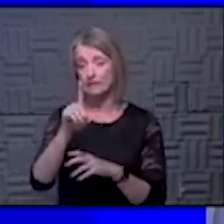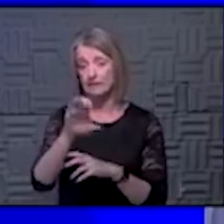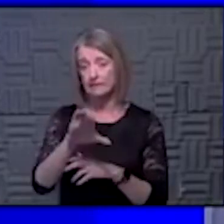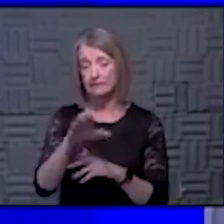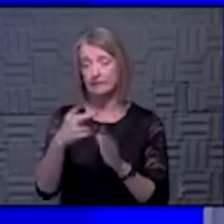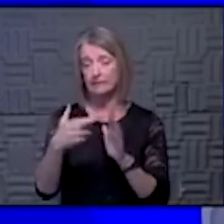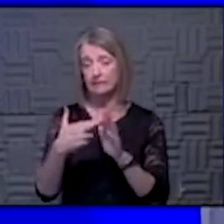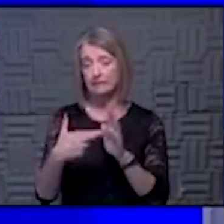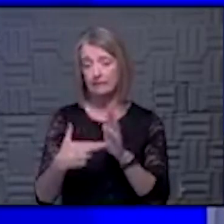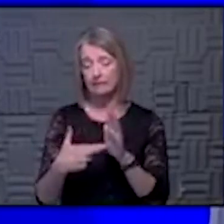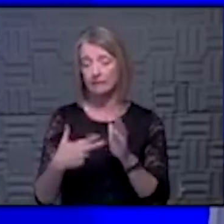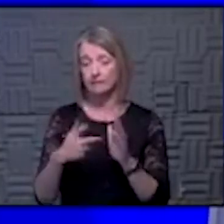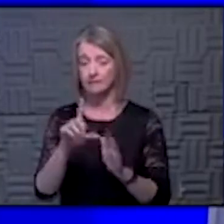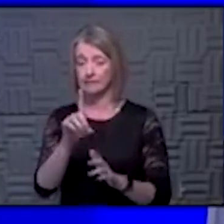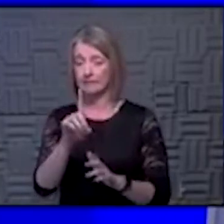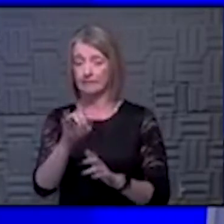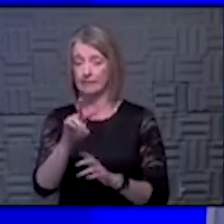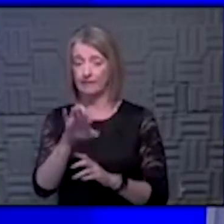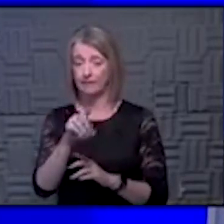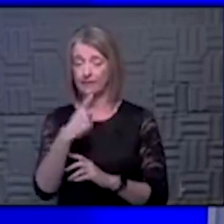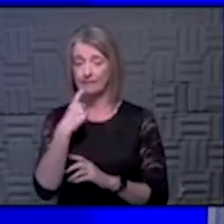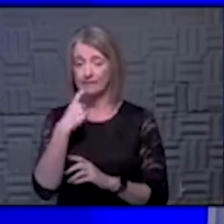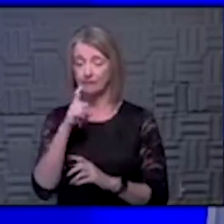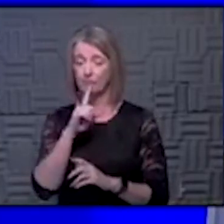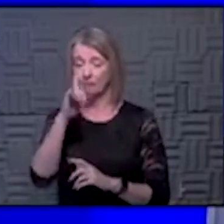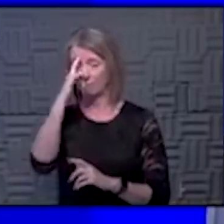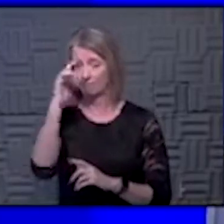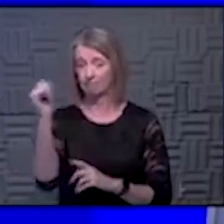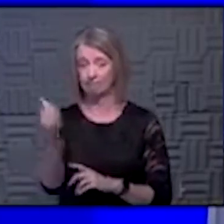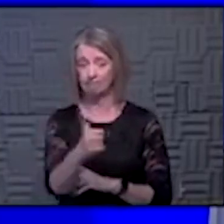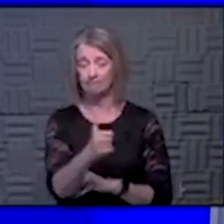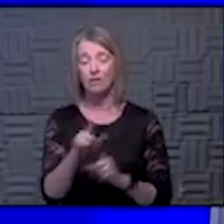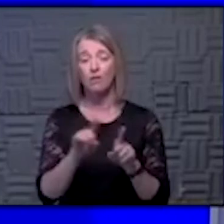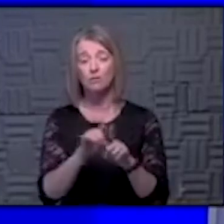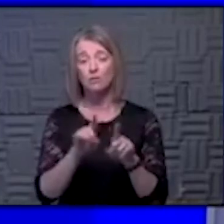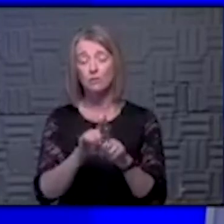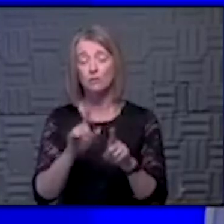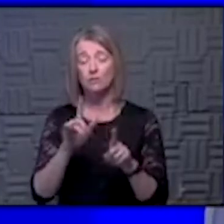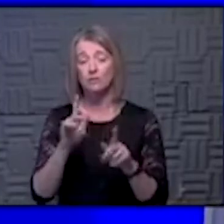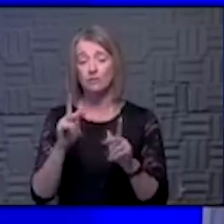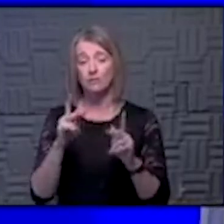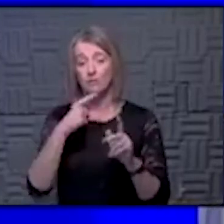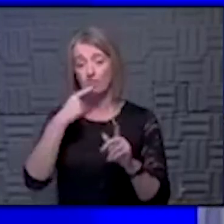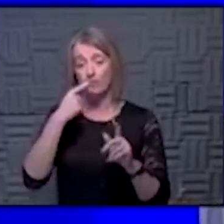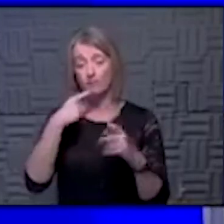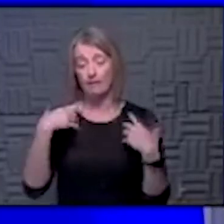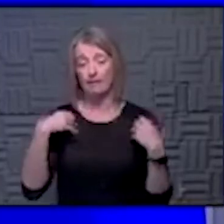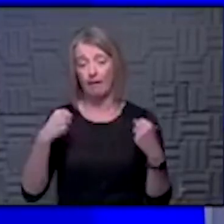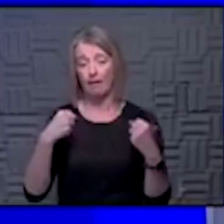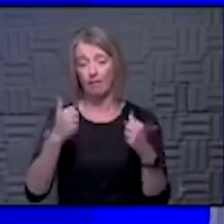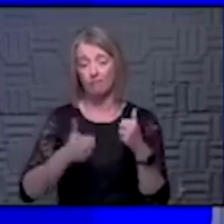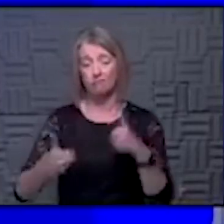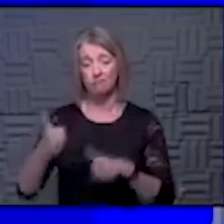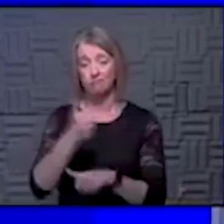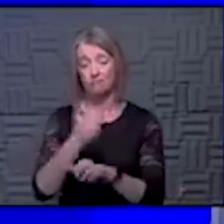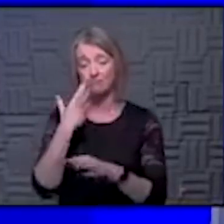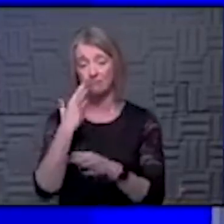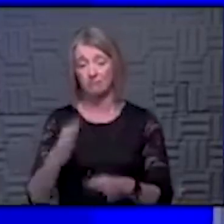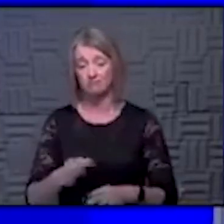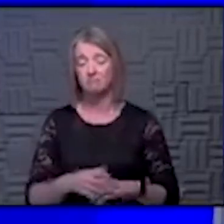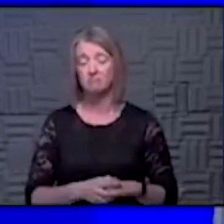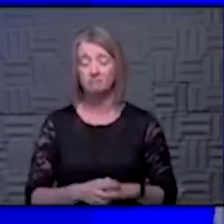is, and it, just as David said, it's up to the elected officials and the public health officials to make those kinds of